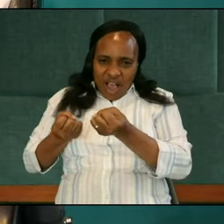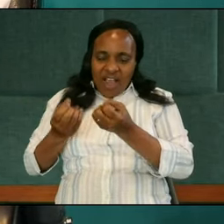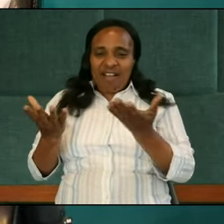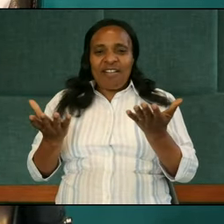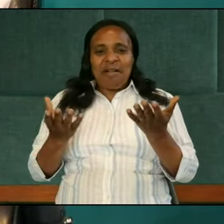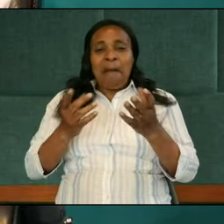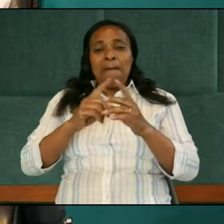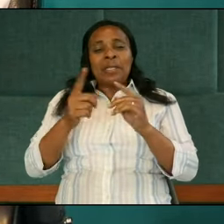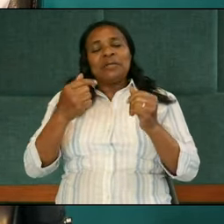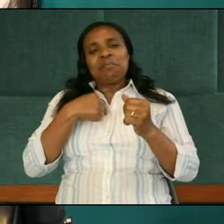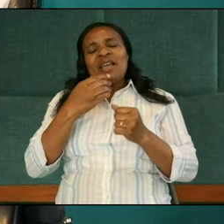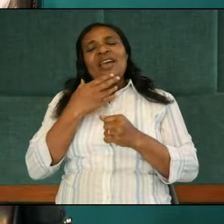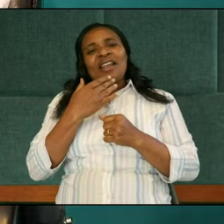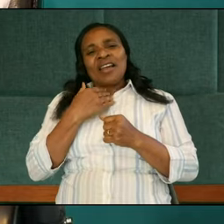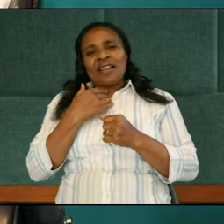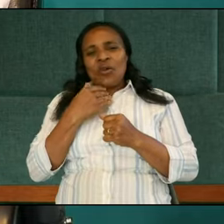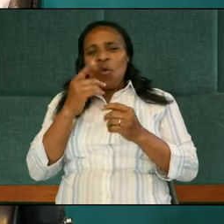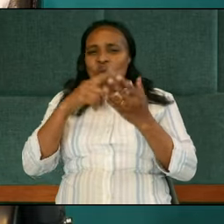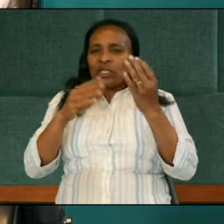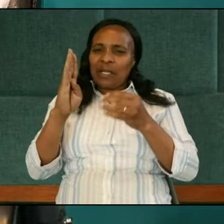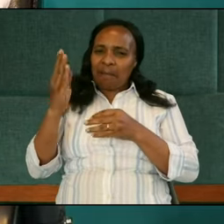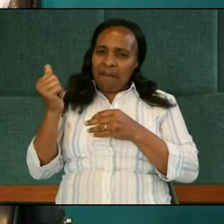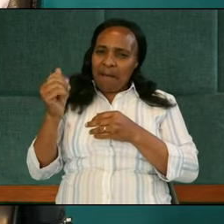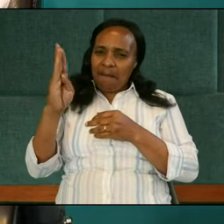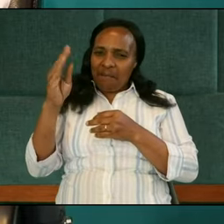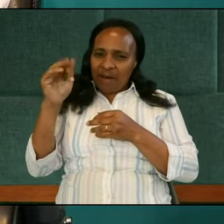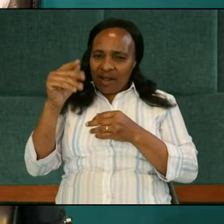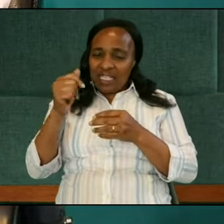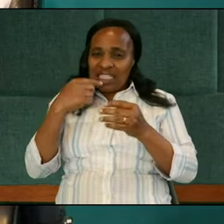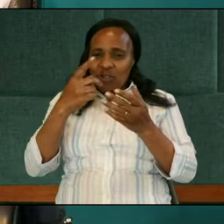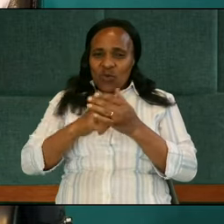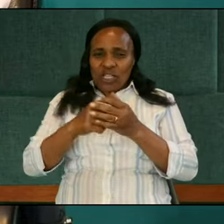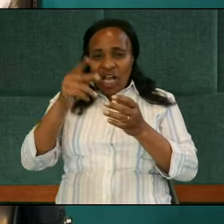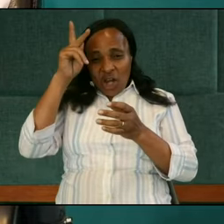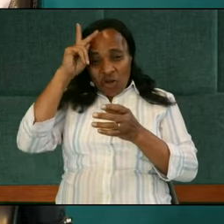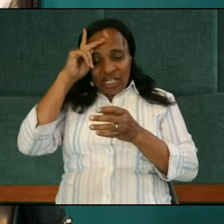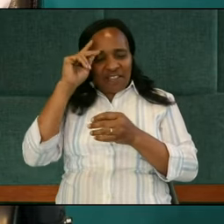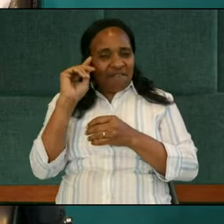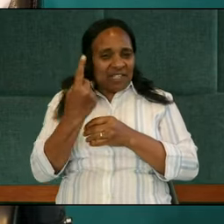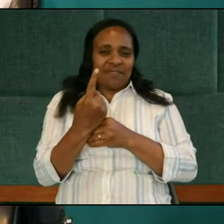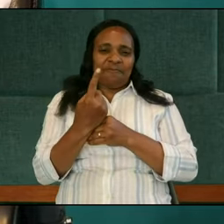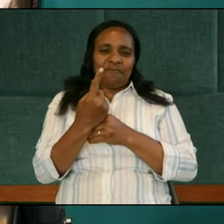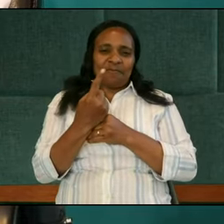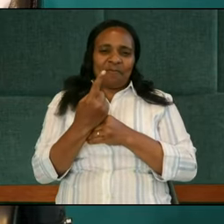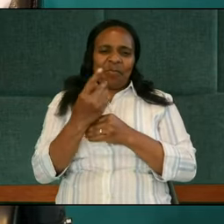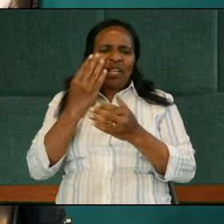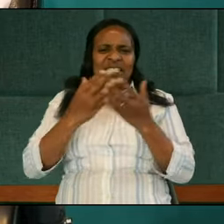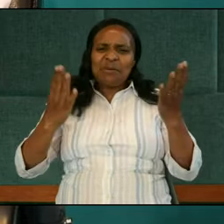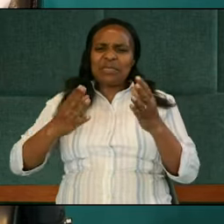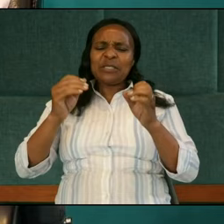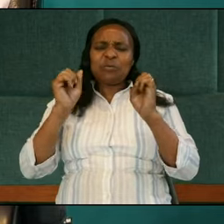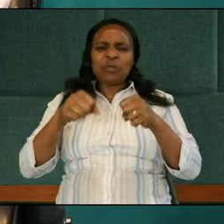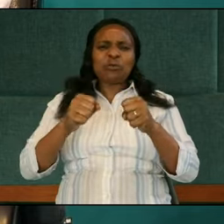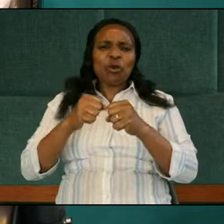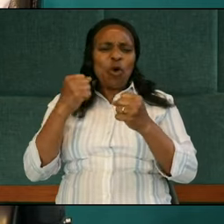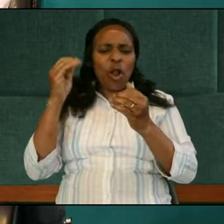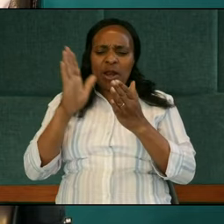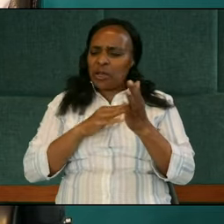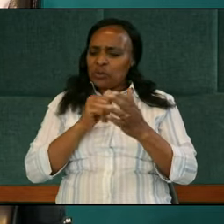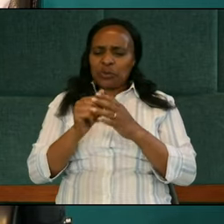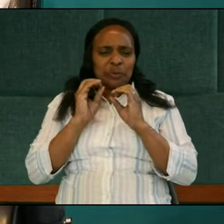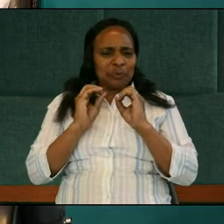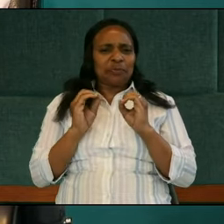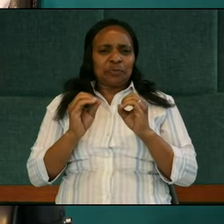But I like what Barbara said, you know, a novel, that means knowledge. That's the same thing, knowledge. That is something that cannot perish.